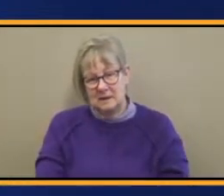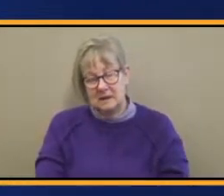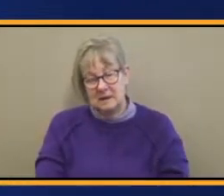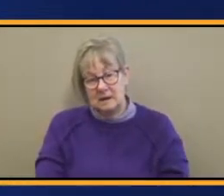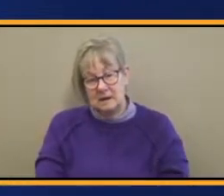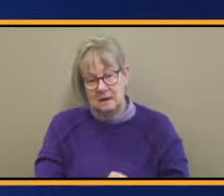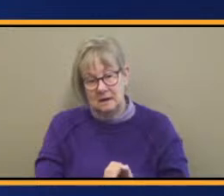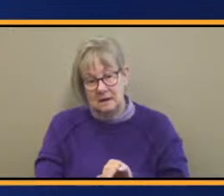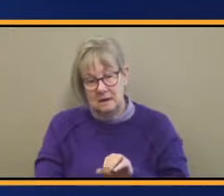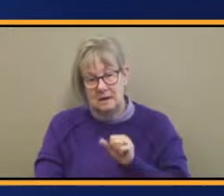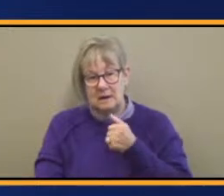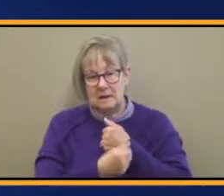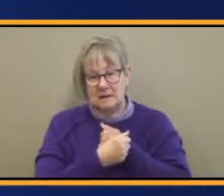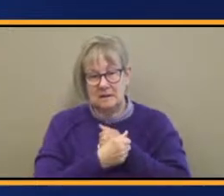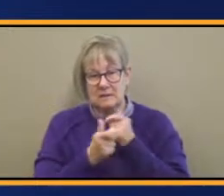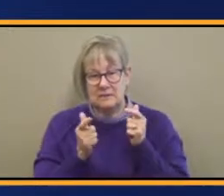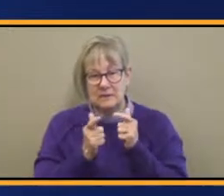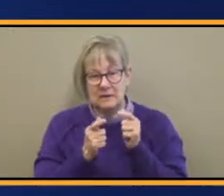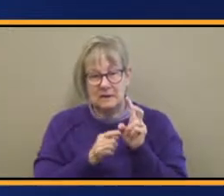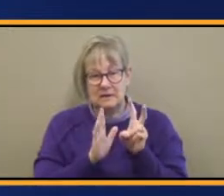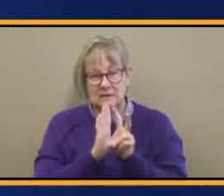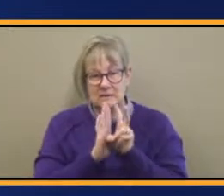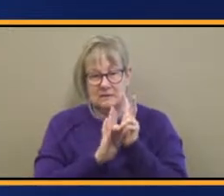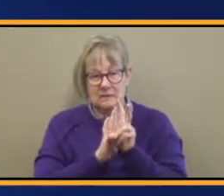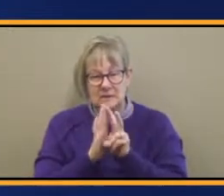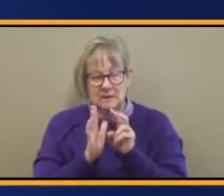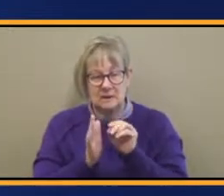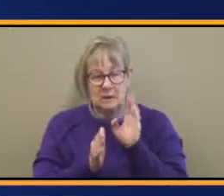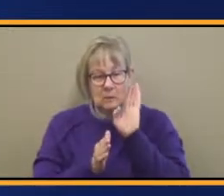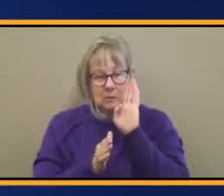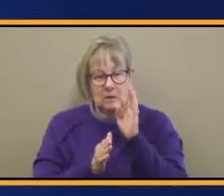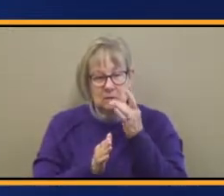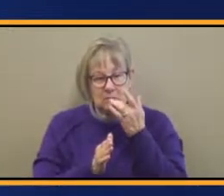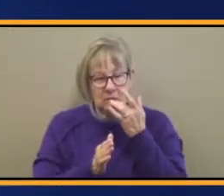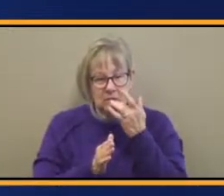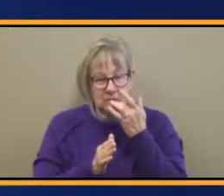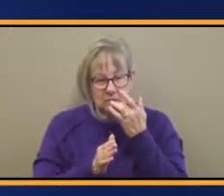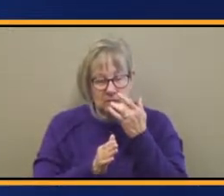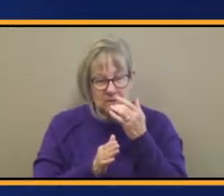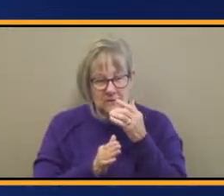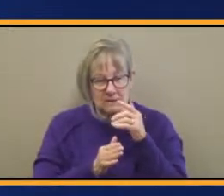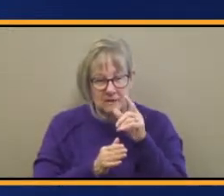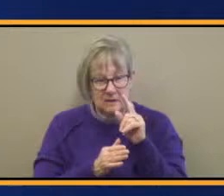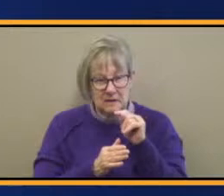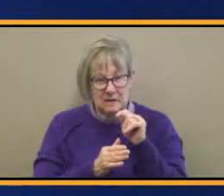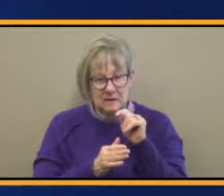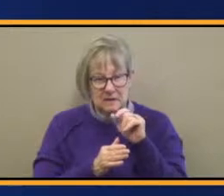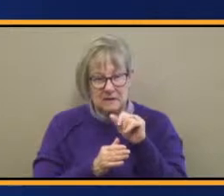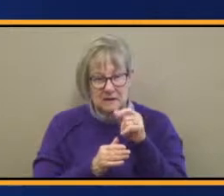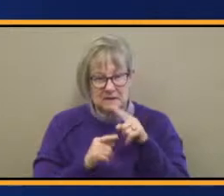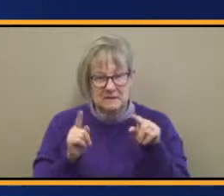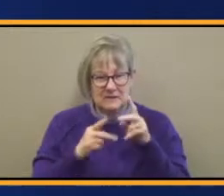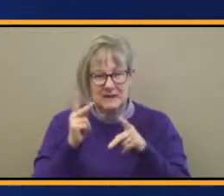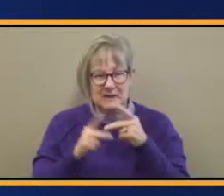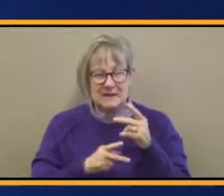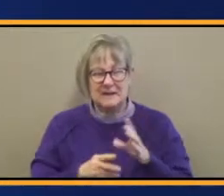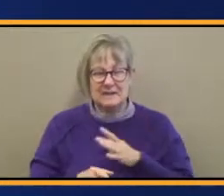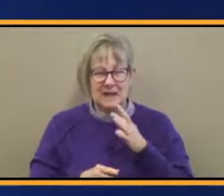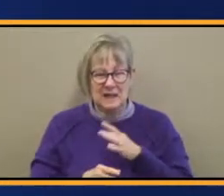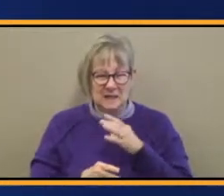I love the video. That's my opinion. I would have preferred an Intocable type of style video. We talked about